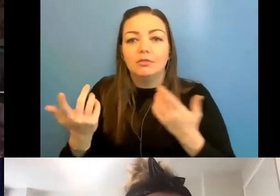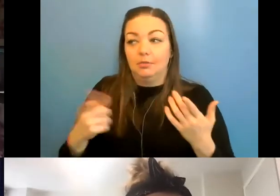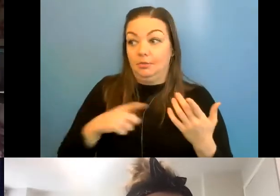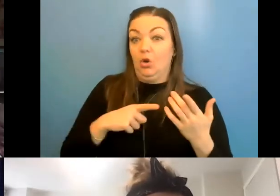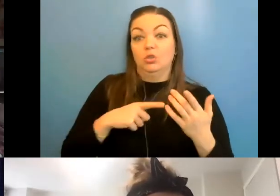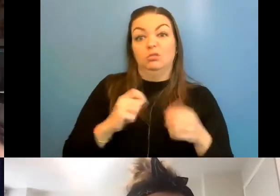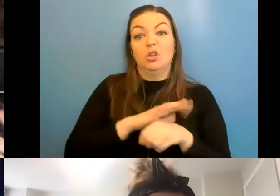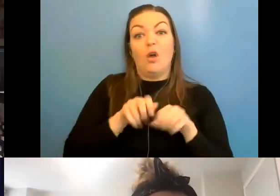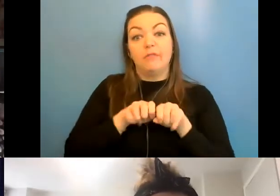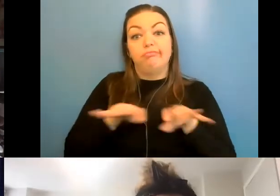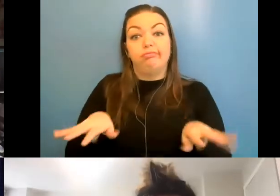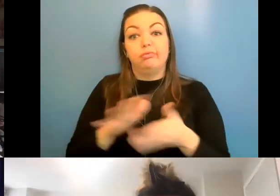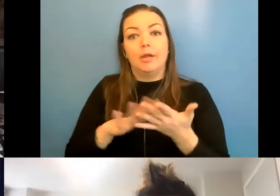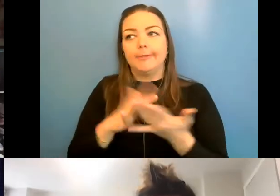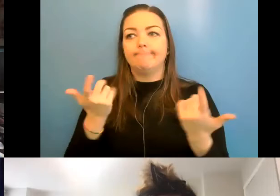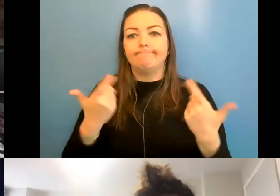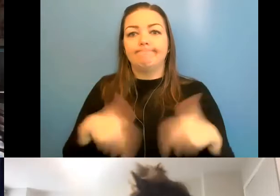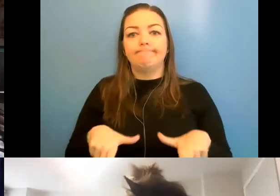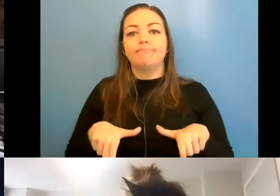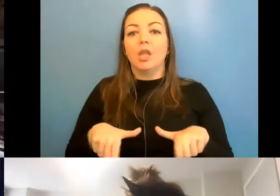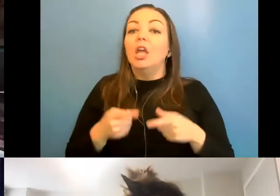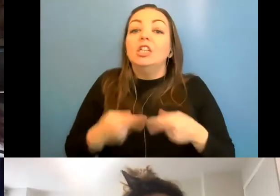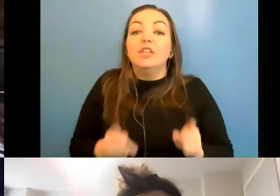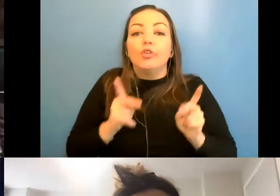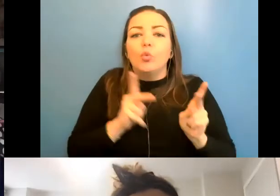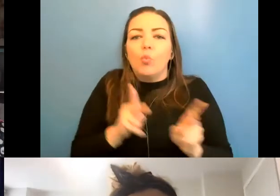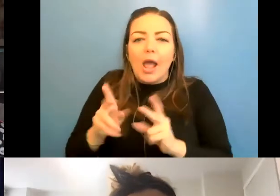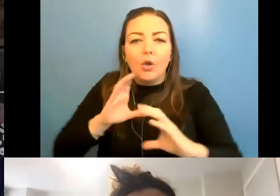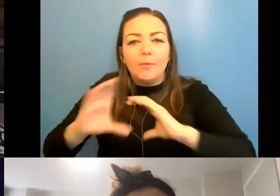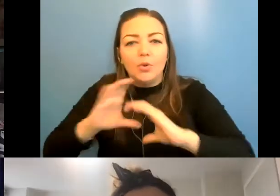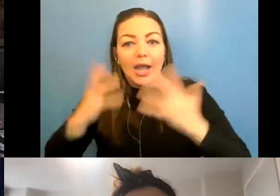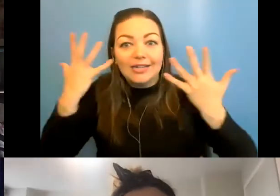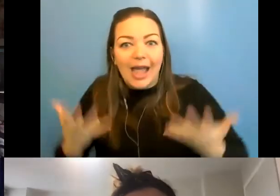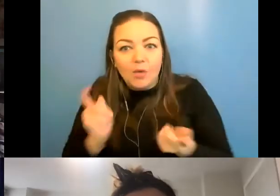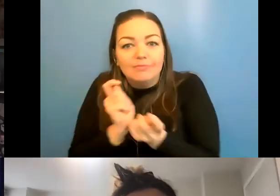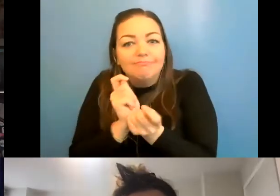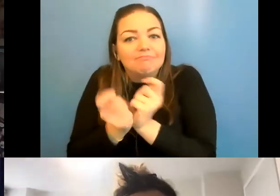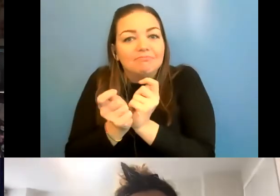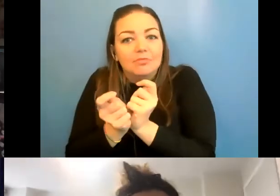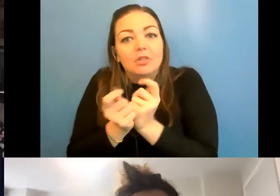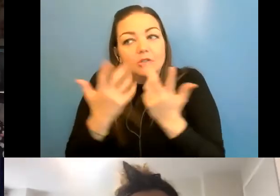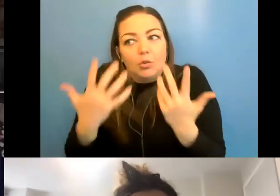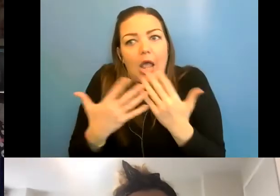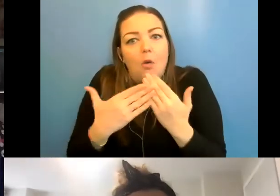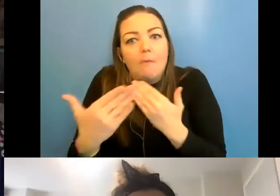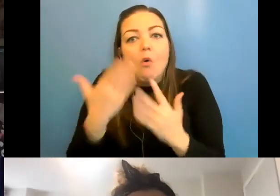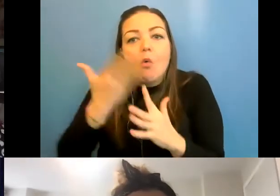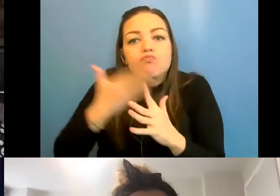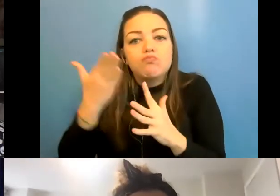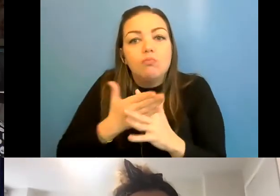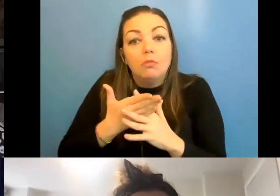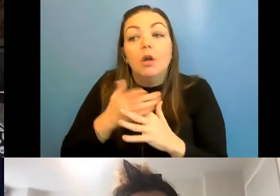than previously, because of the different ways in which many organisations have been shifting and changing their